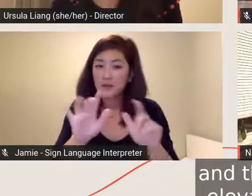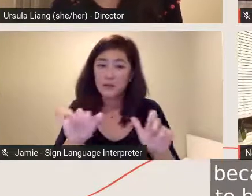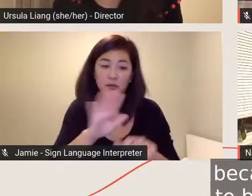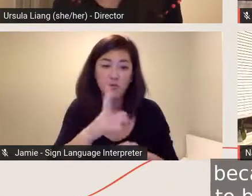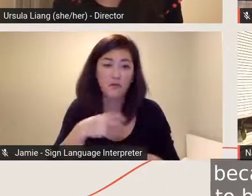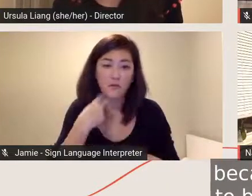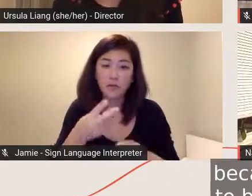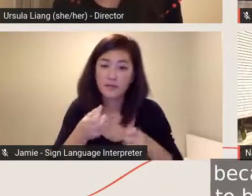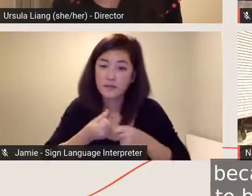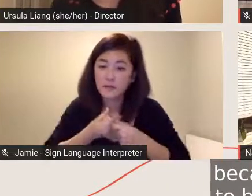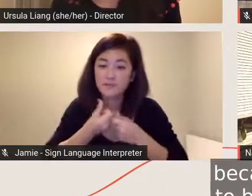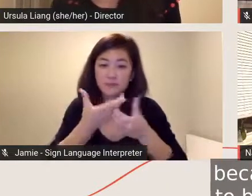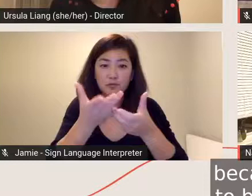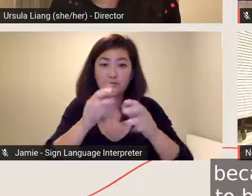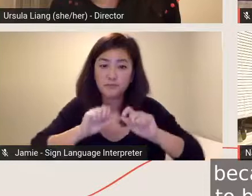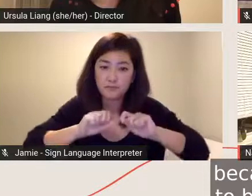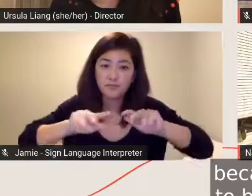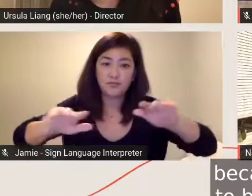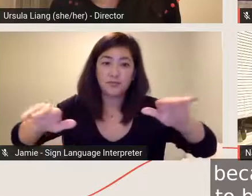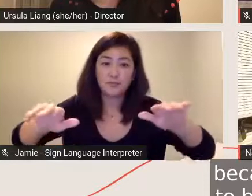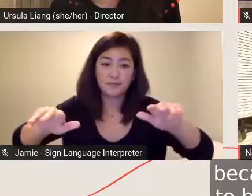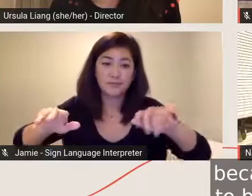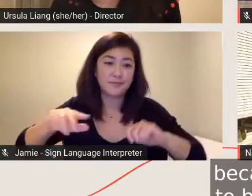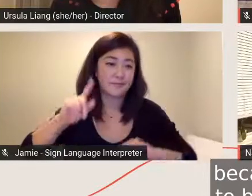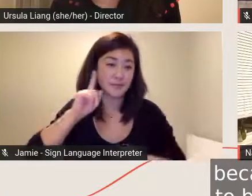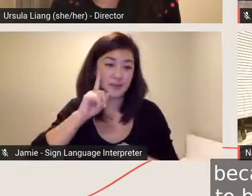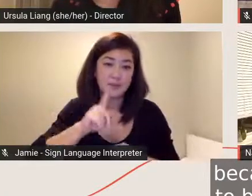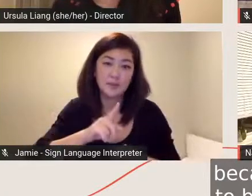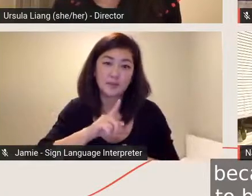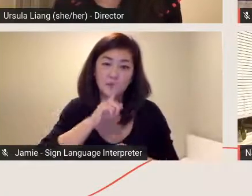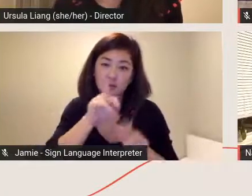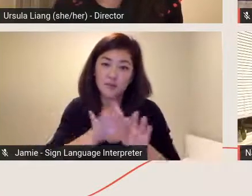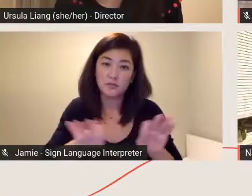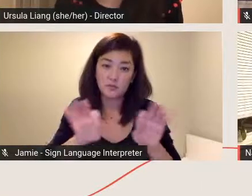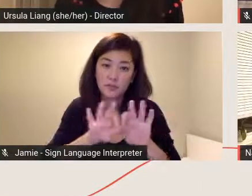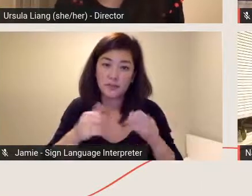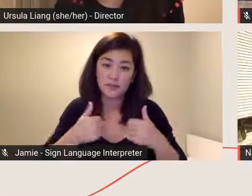conversation, because it's one that needs to be had in a lot of places.